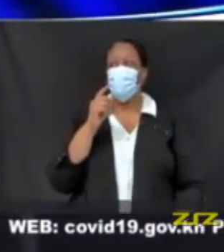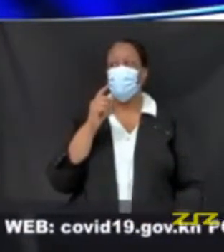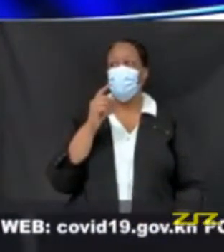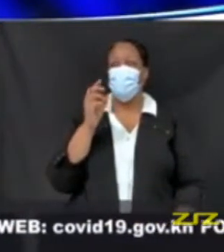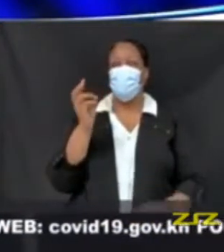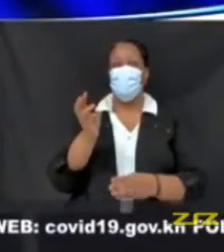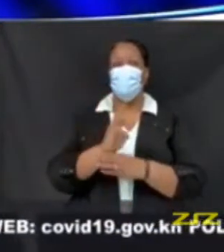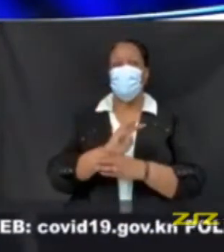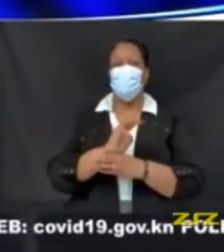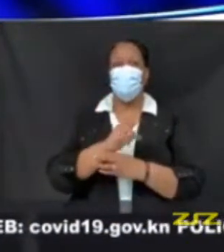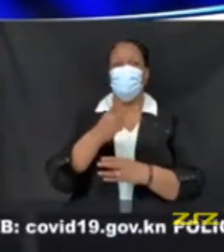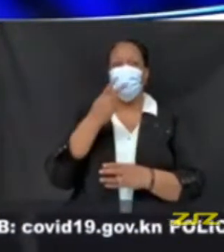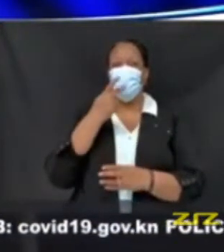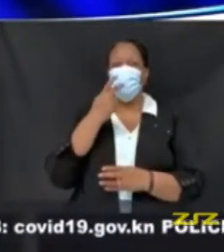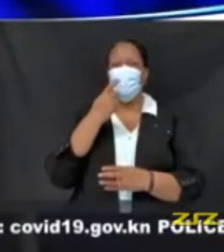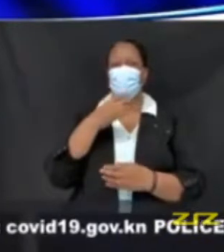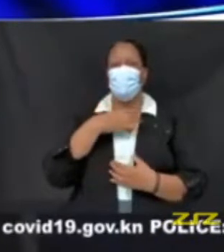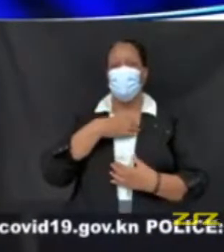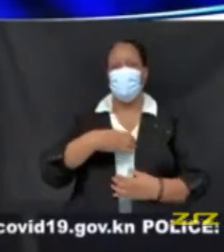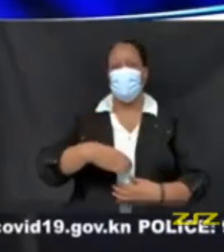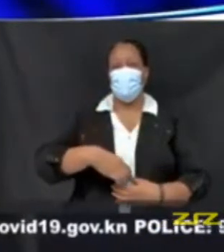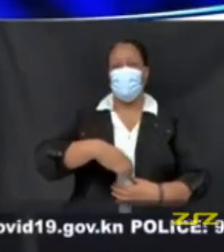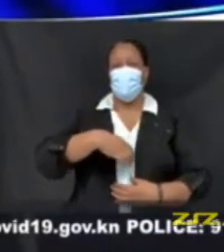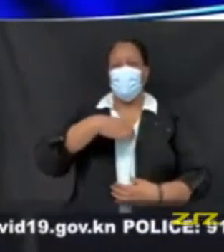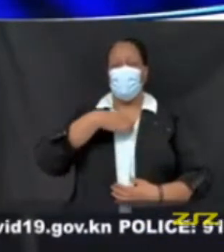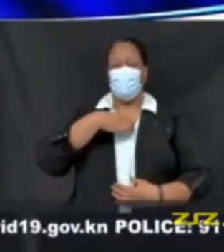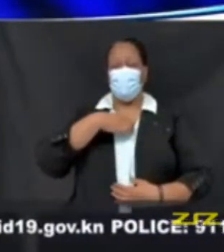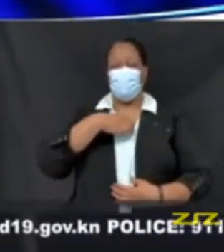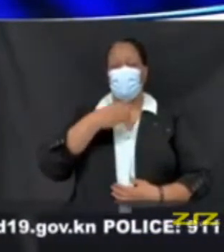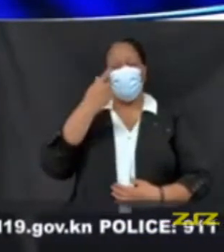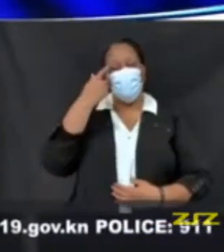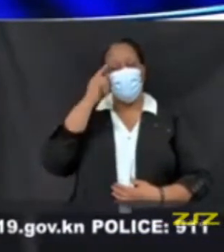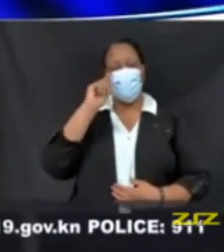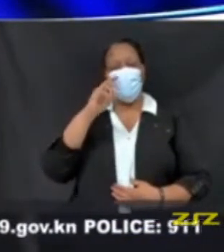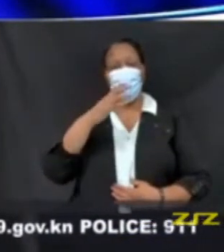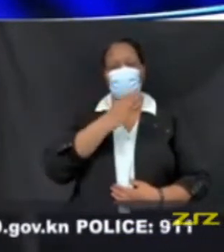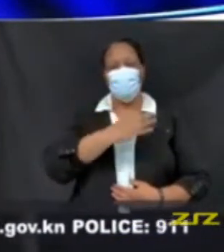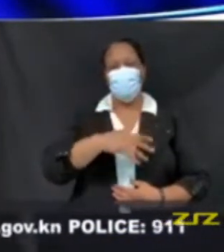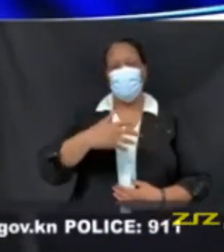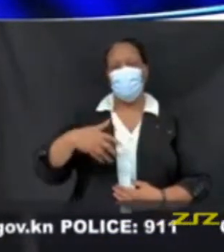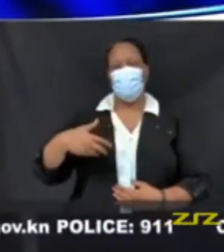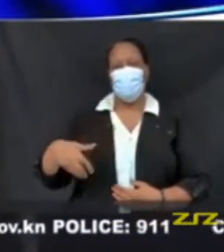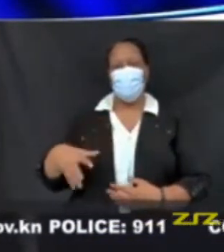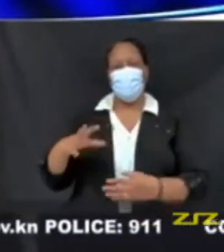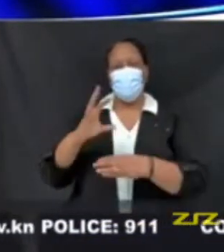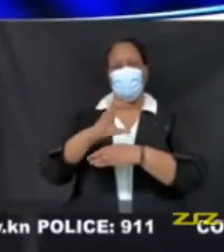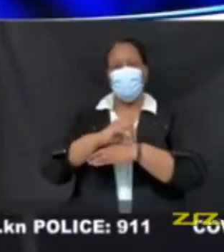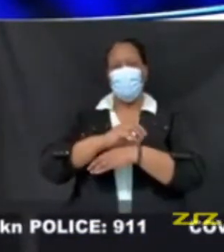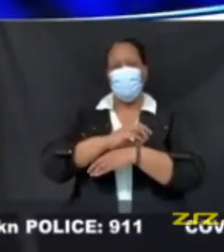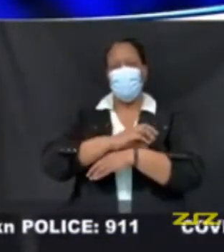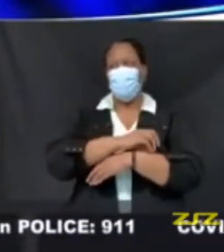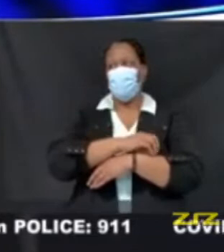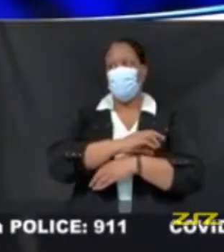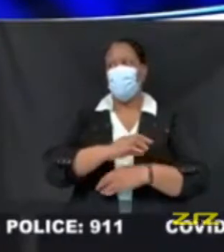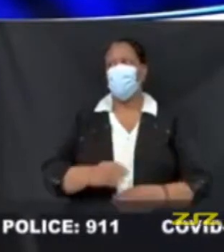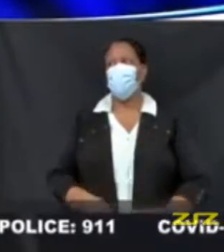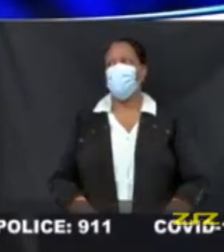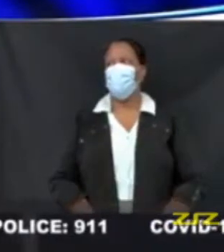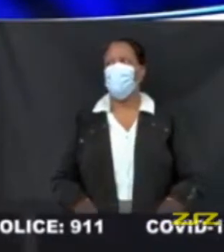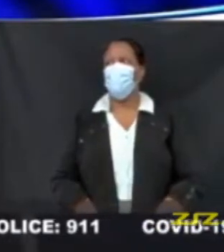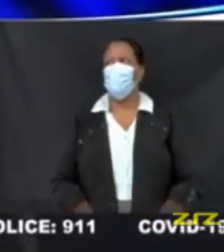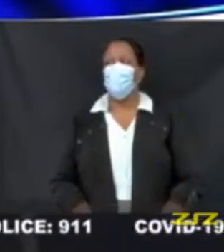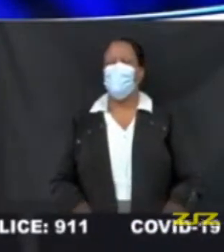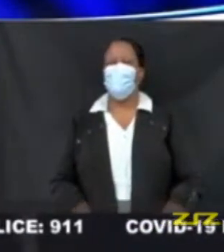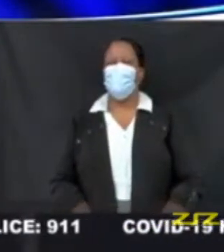why you were wearing the pink tie, because I know normally you have on your blue. So,